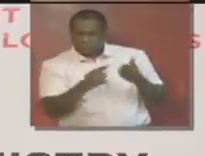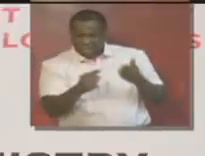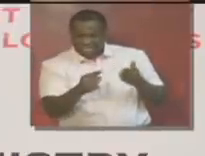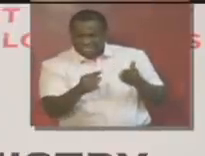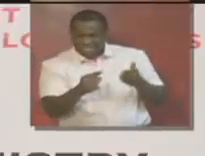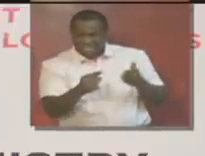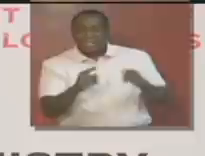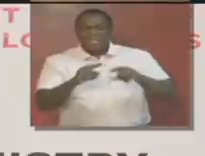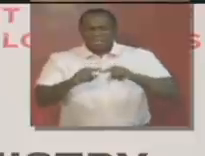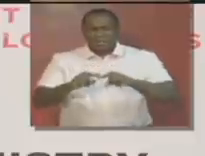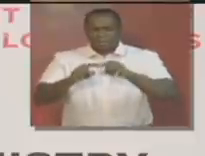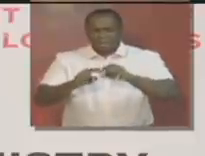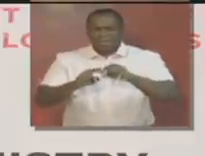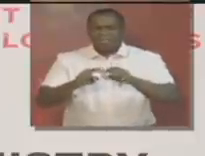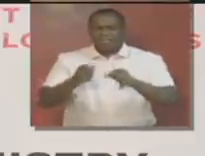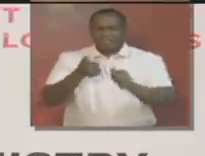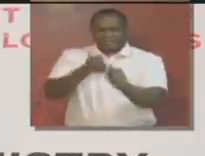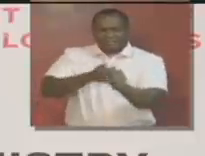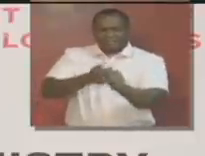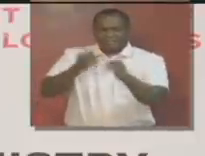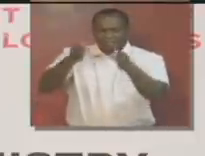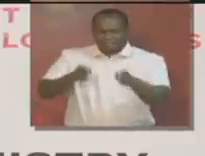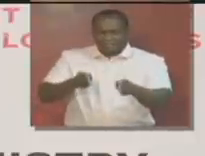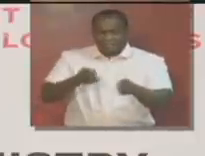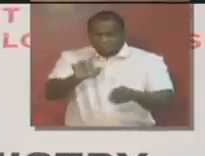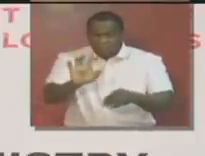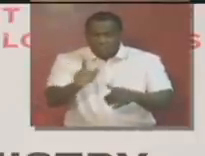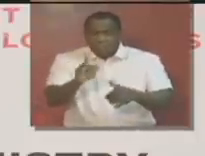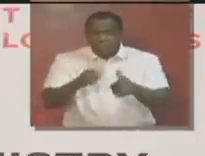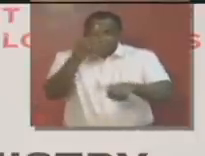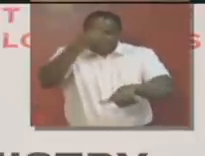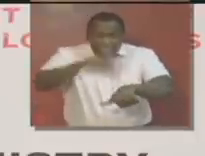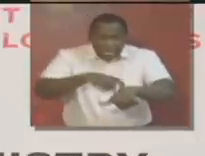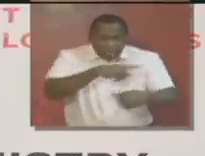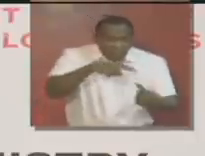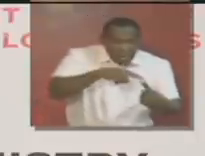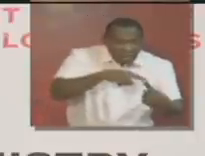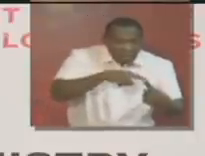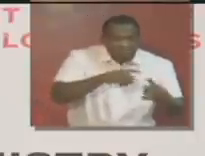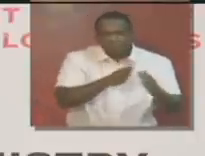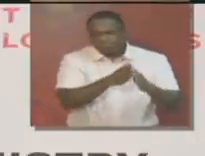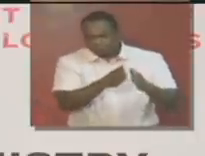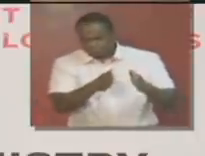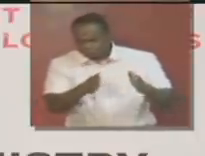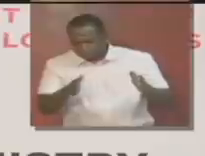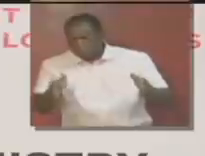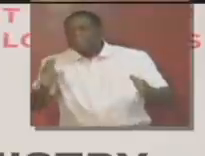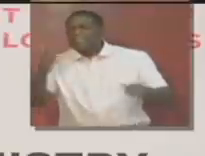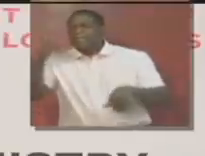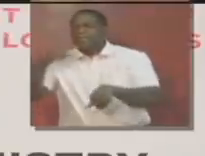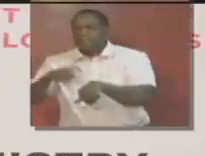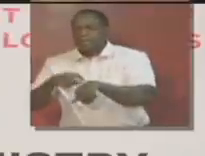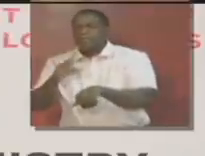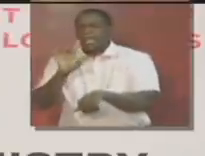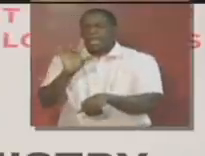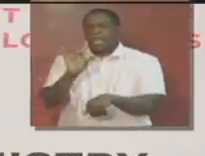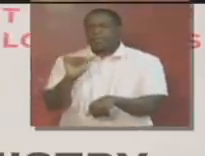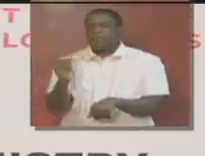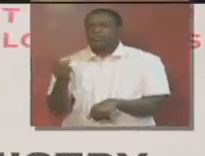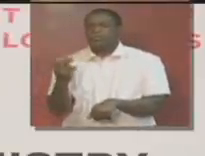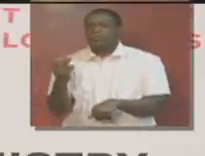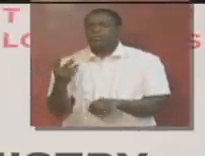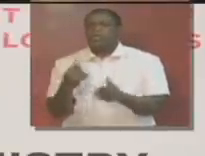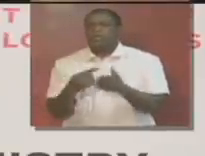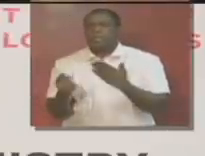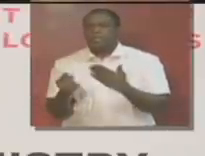individual according to the dose of their first vaccine. So there isn't a single date at which that will begin, but there is a range of